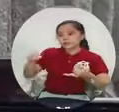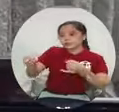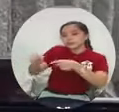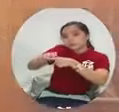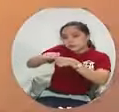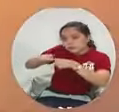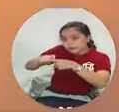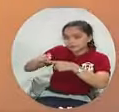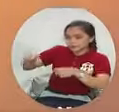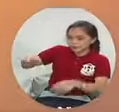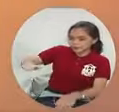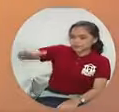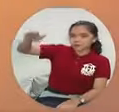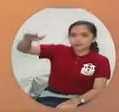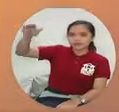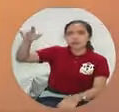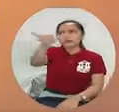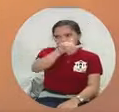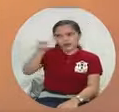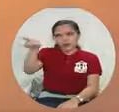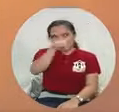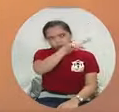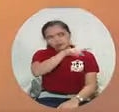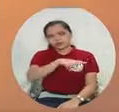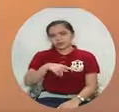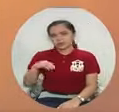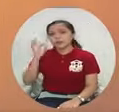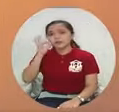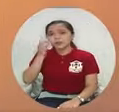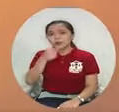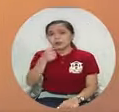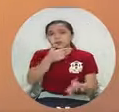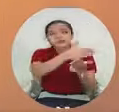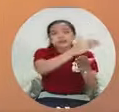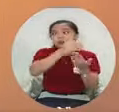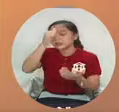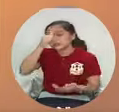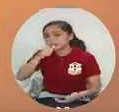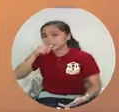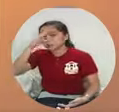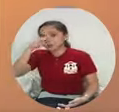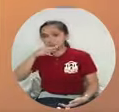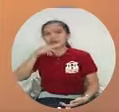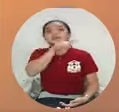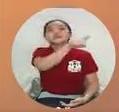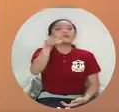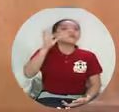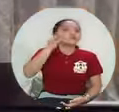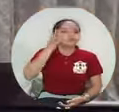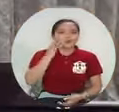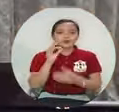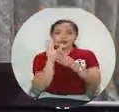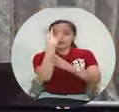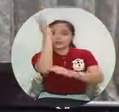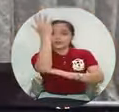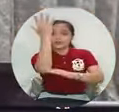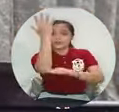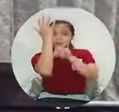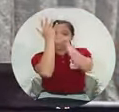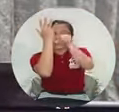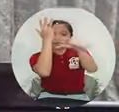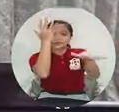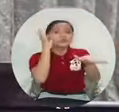can. Your commitment will prepare you in the way of faithfulness. Faithfulness does not happen